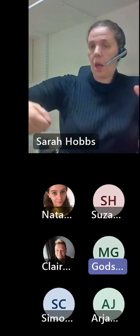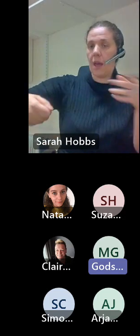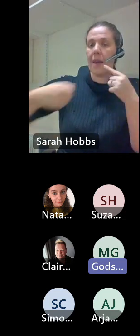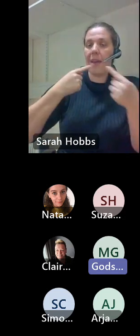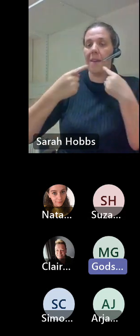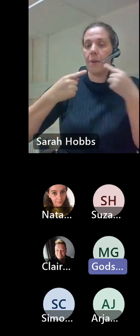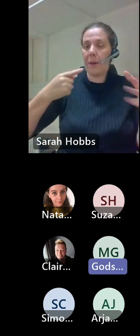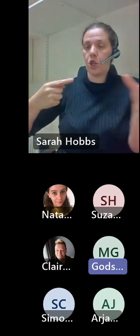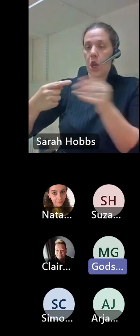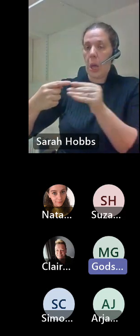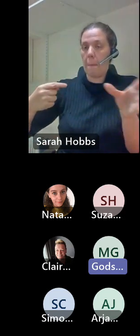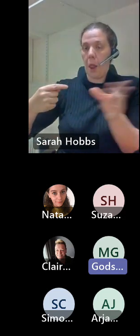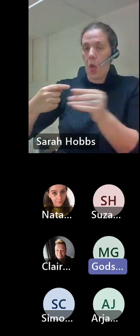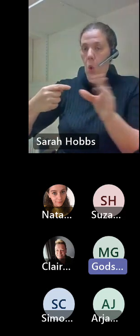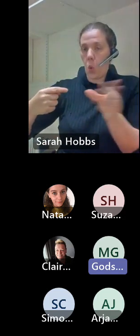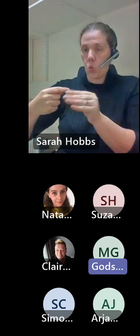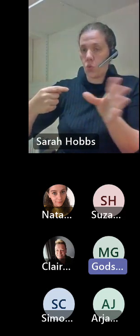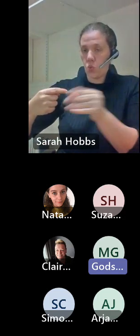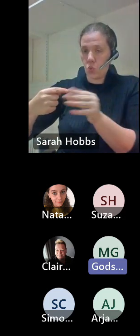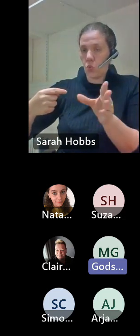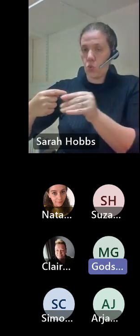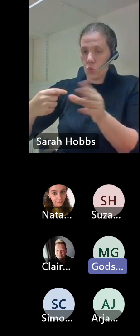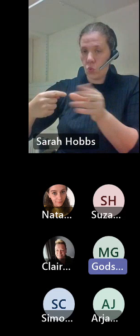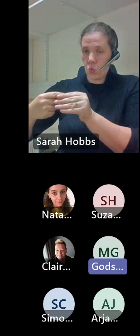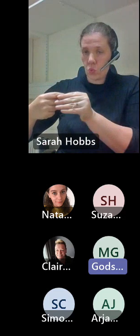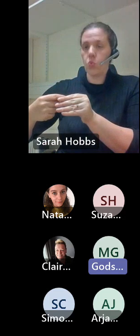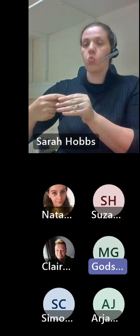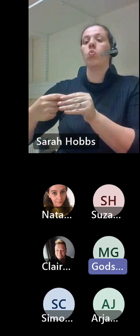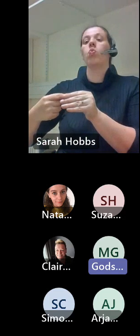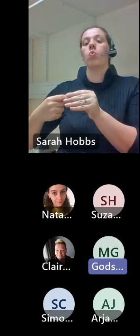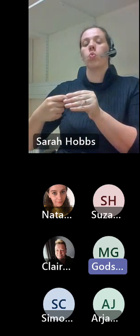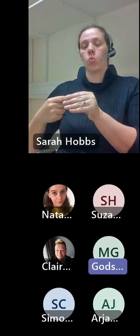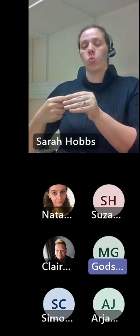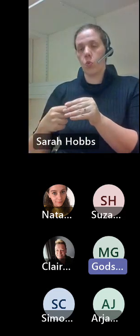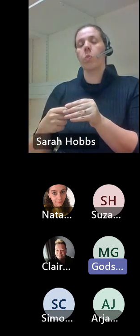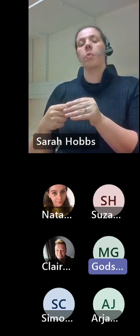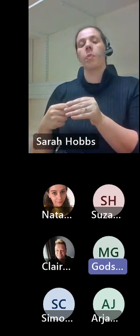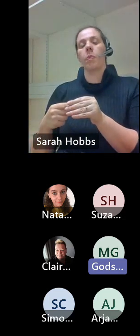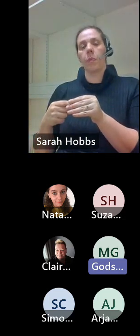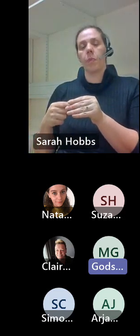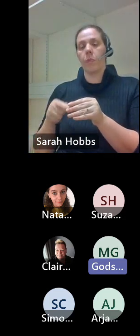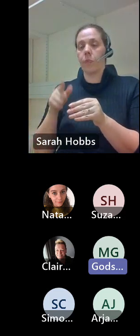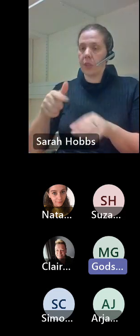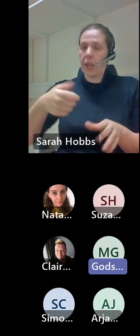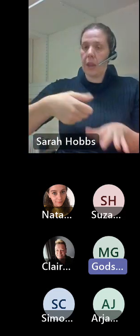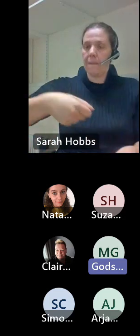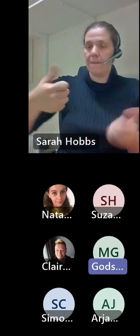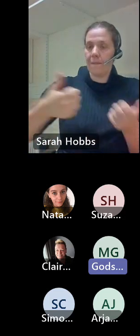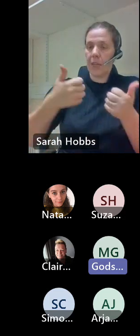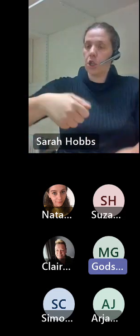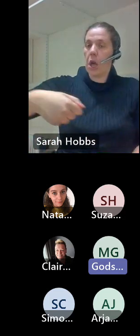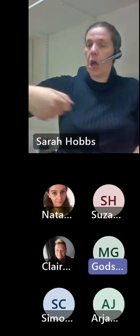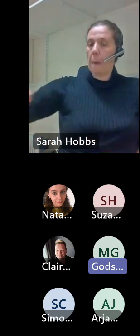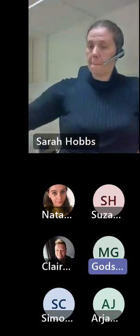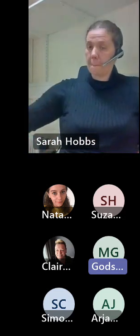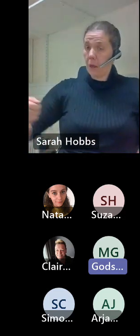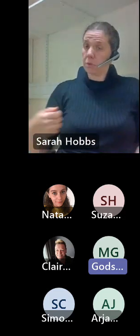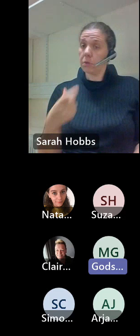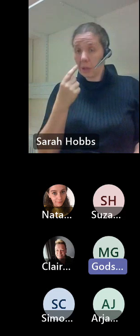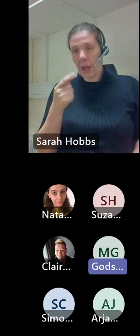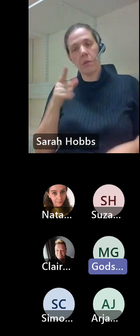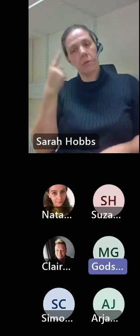information sideload it from your device to your portable hard drive, and when you finish, you disconnect it. So please